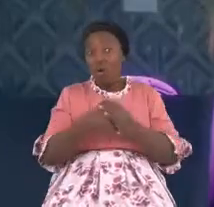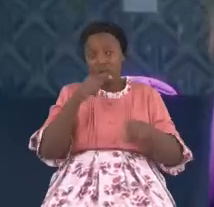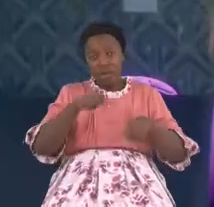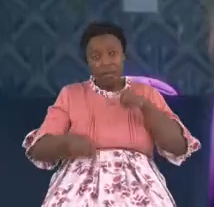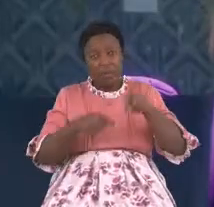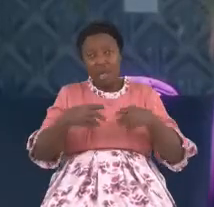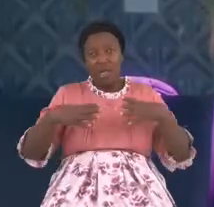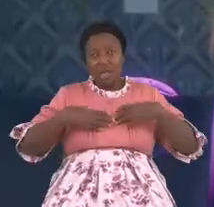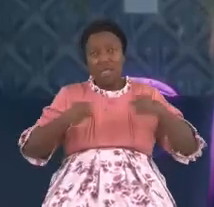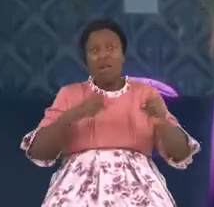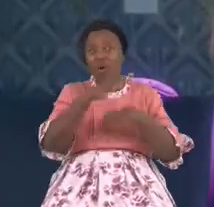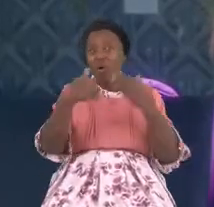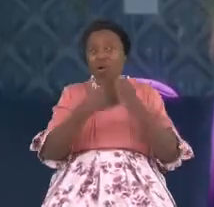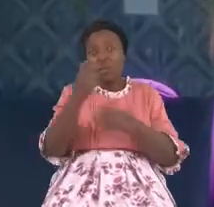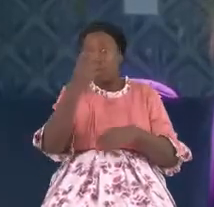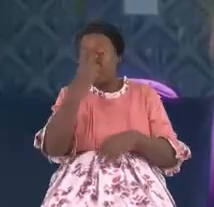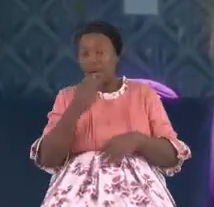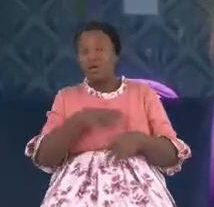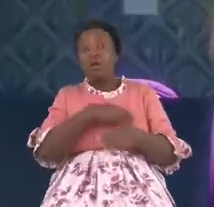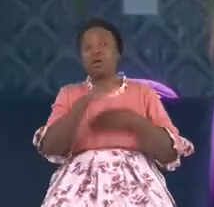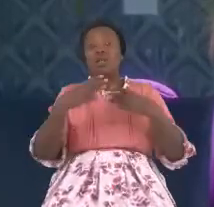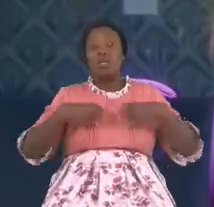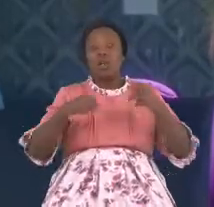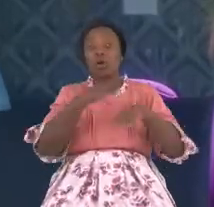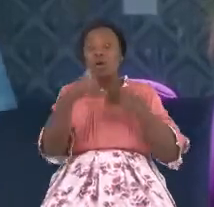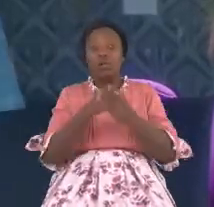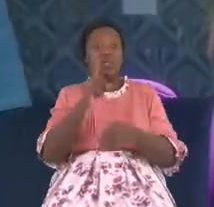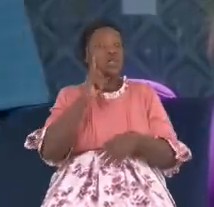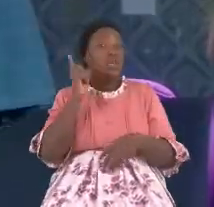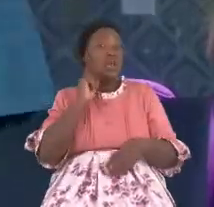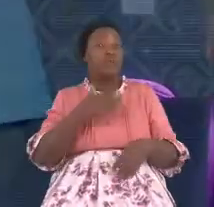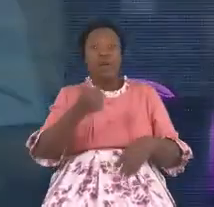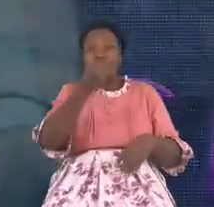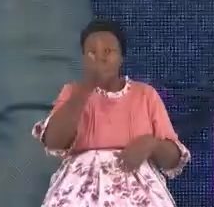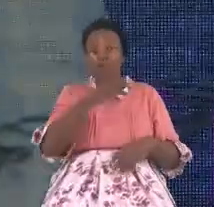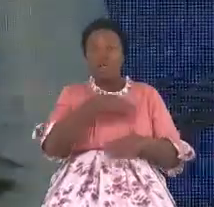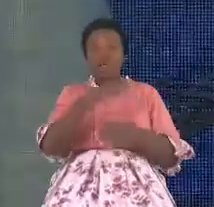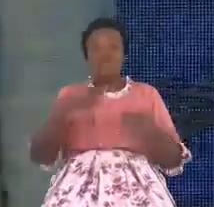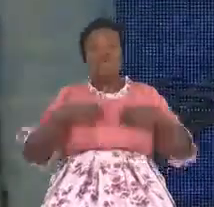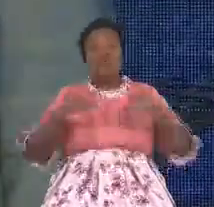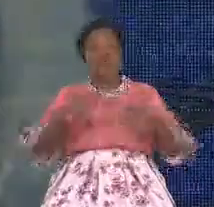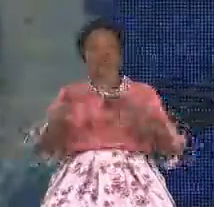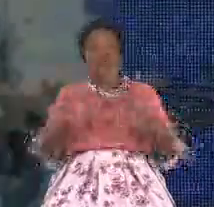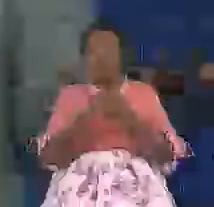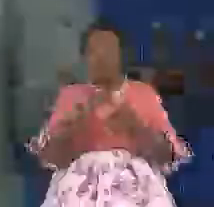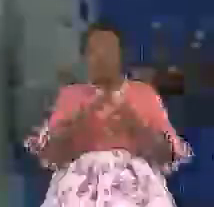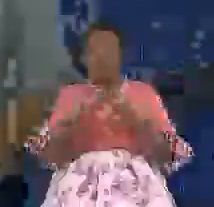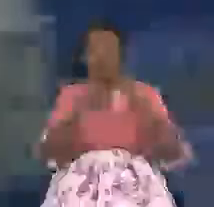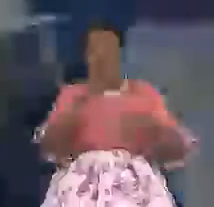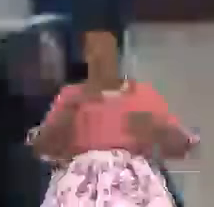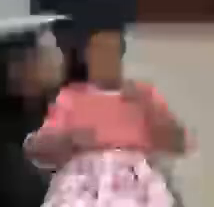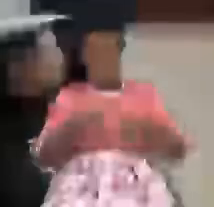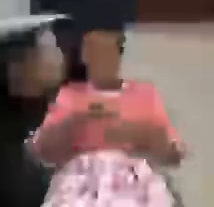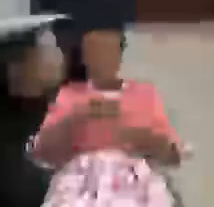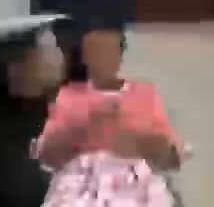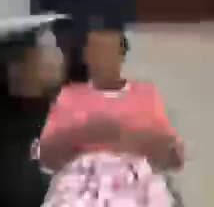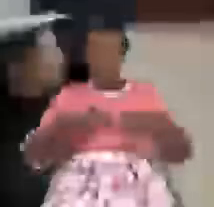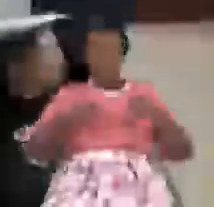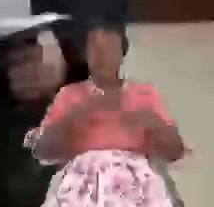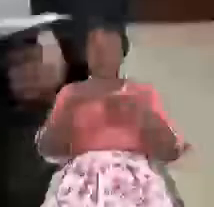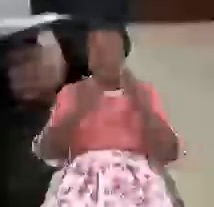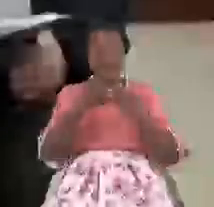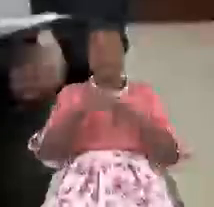healing all the deaf and dumb, healing all the lame, healing all the cancer patients,